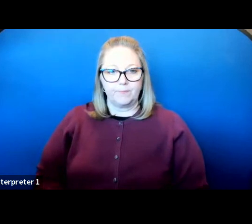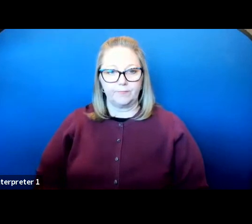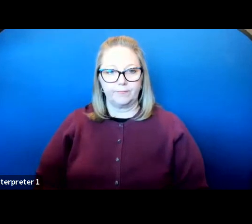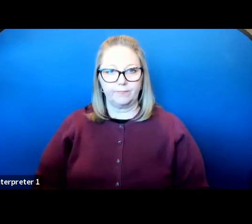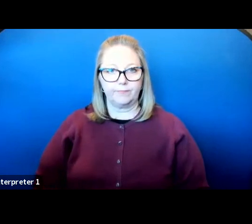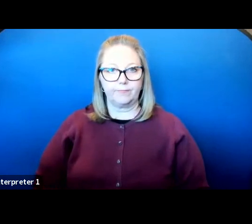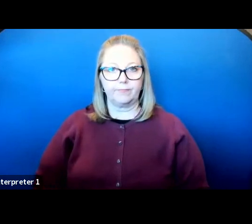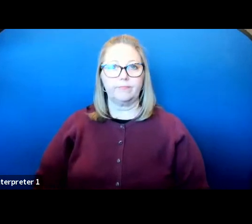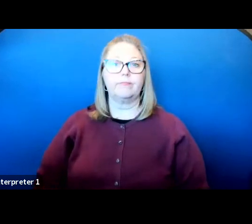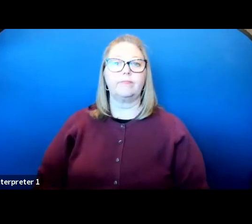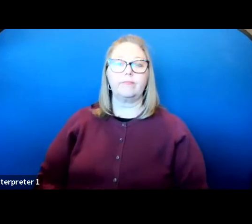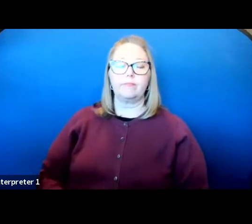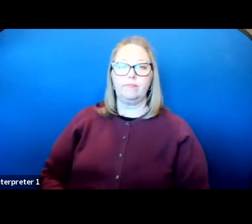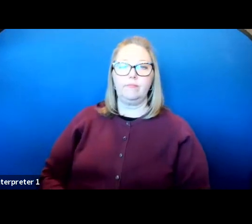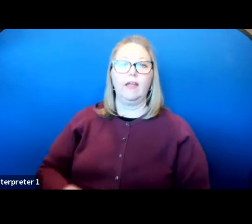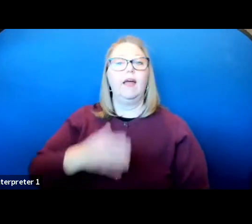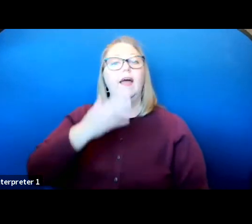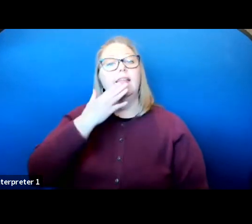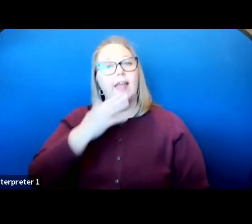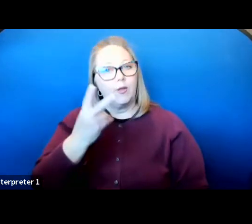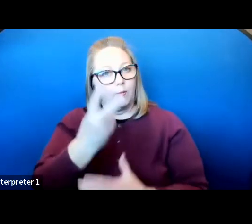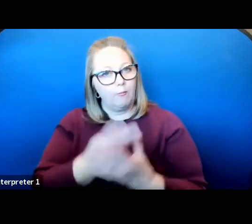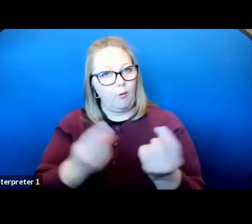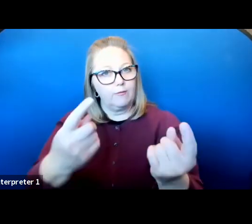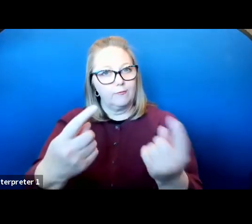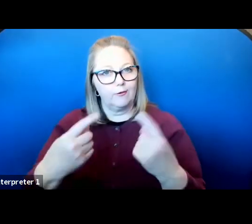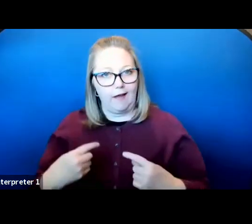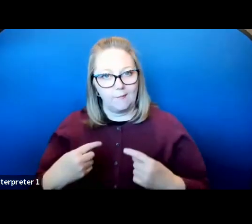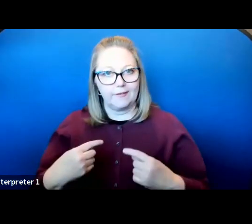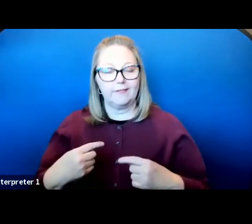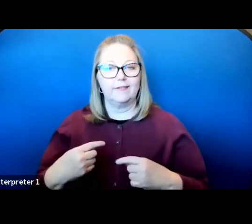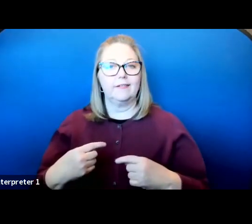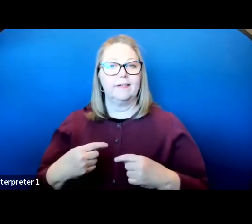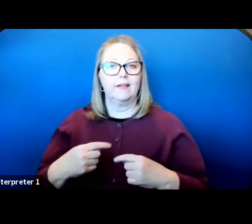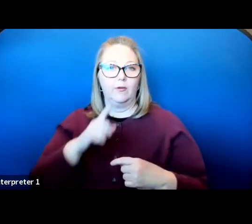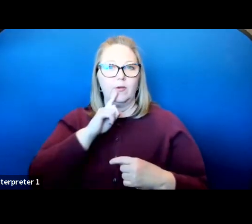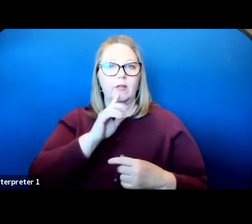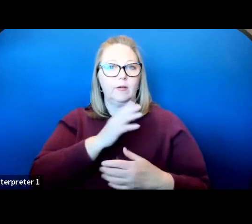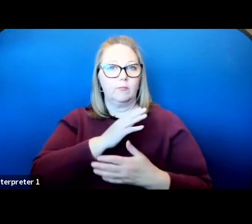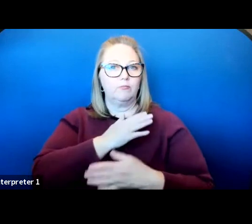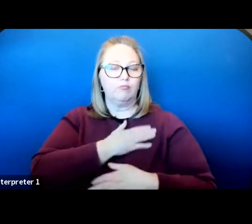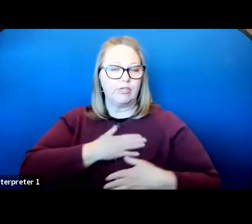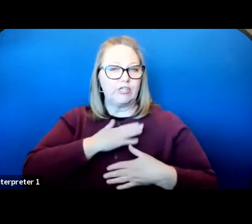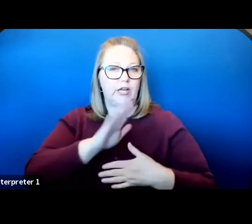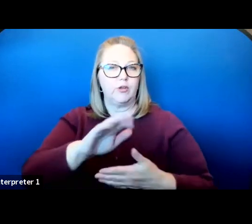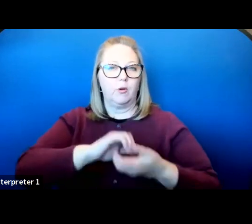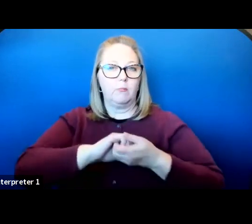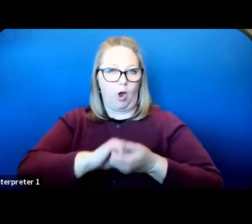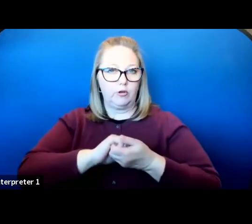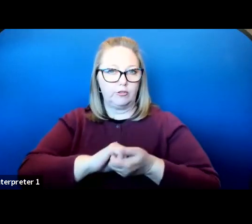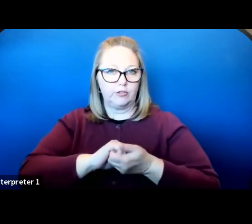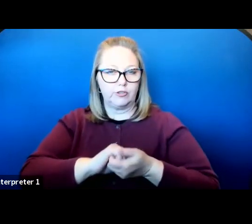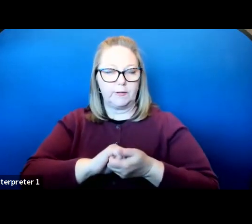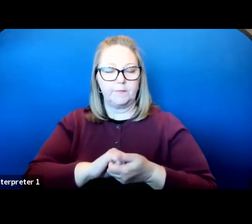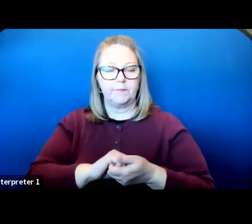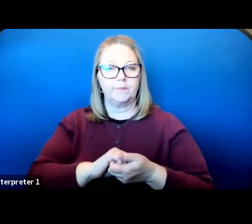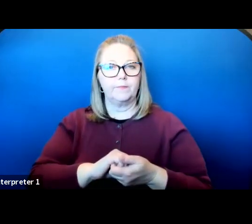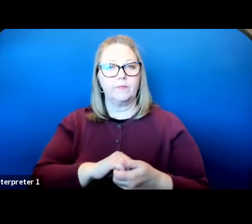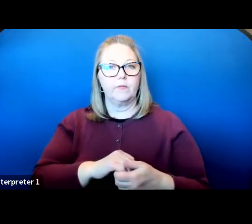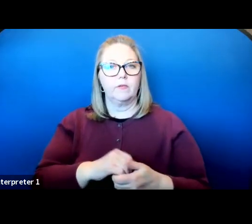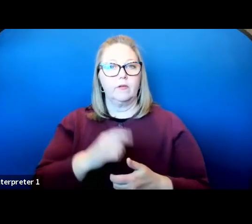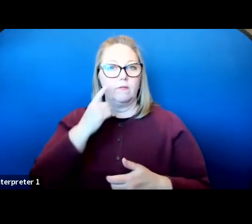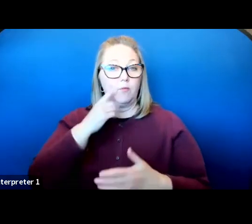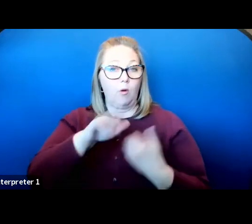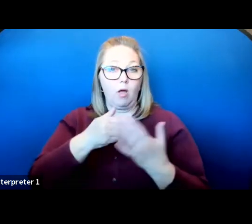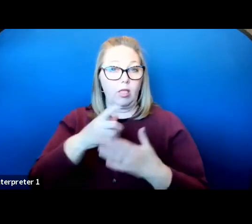Thank you both very much for being here. I could not ask for two better partners to work through this entire pandemic crisis with. And to you and your colleagues, I